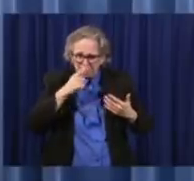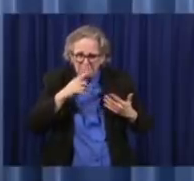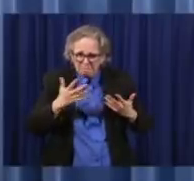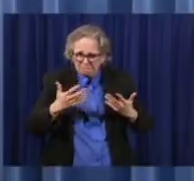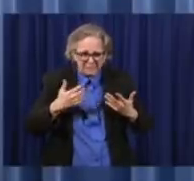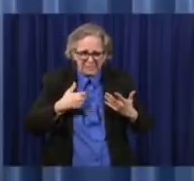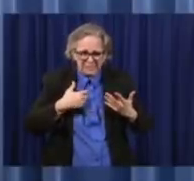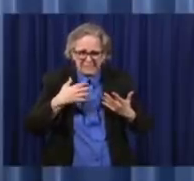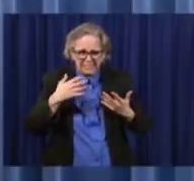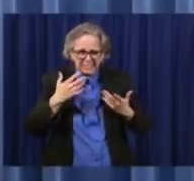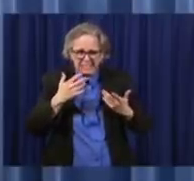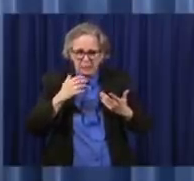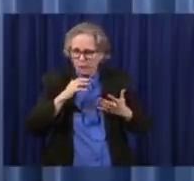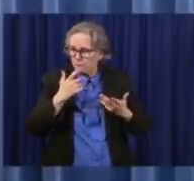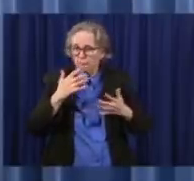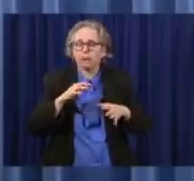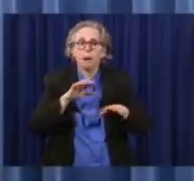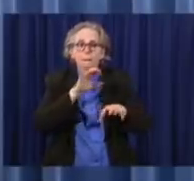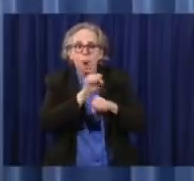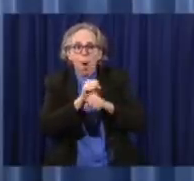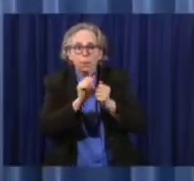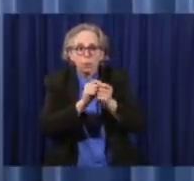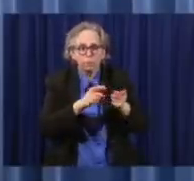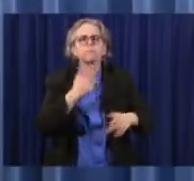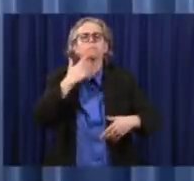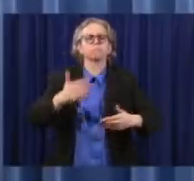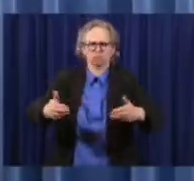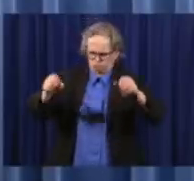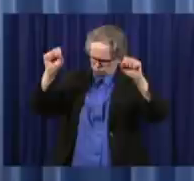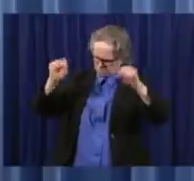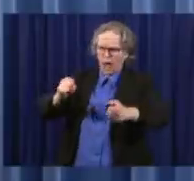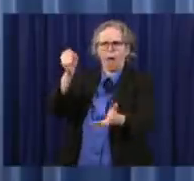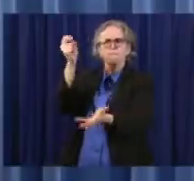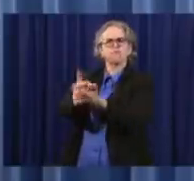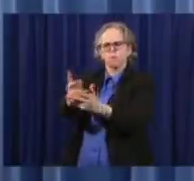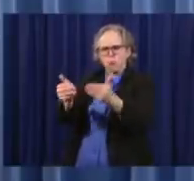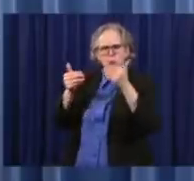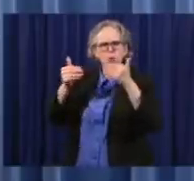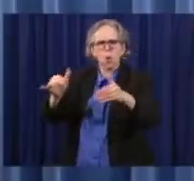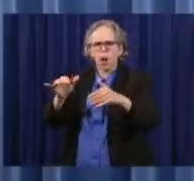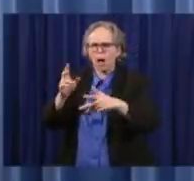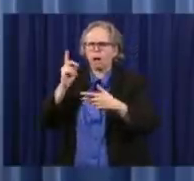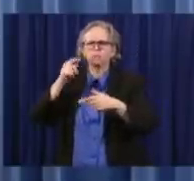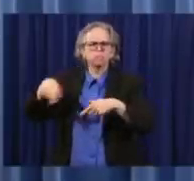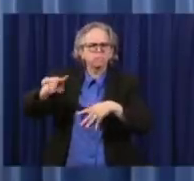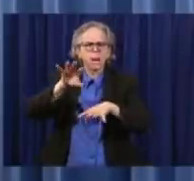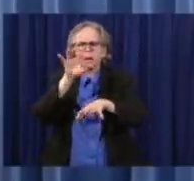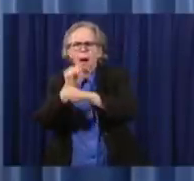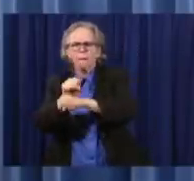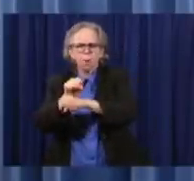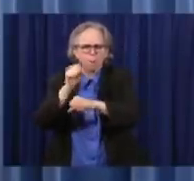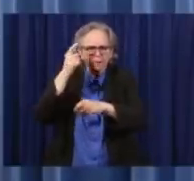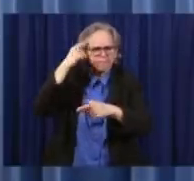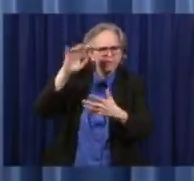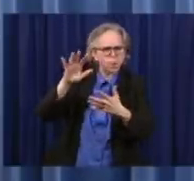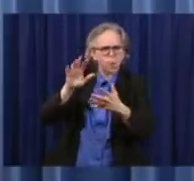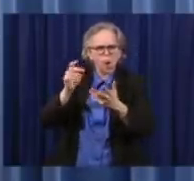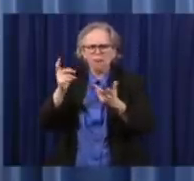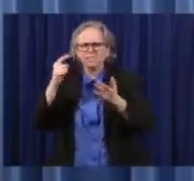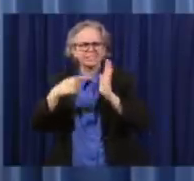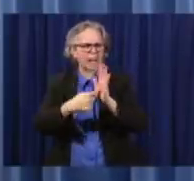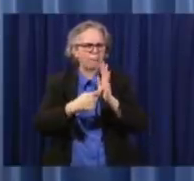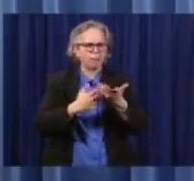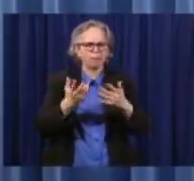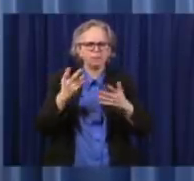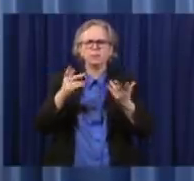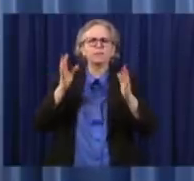schedule appointments? So we're letting people schedule appointments. Retail can do that if it's like a jewelry store or